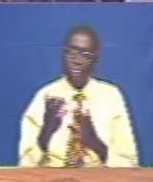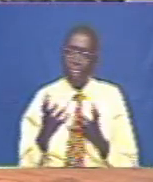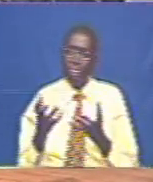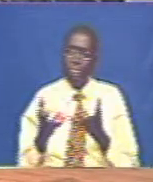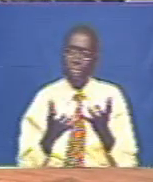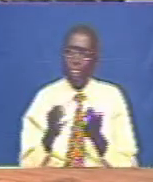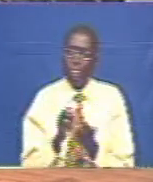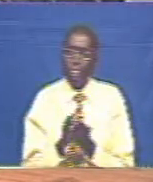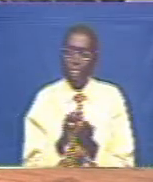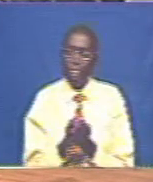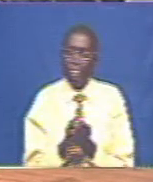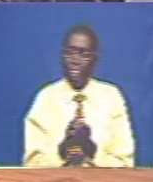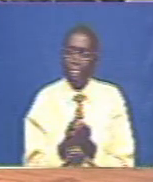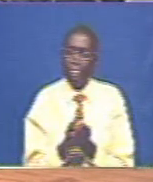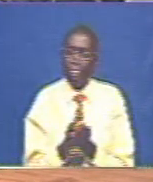right?